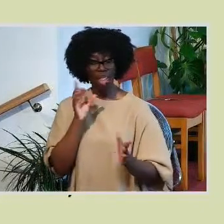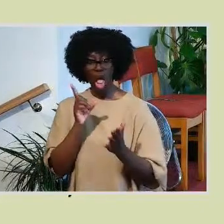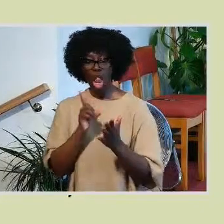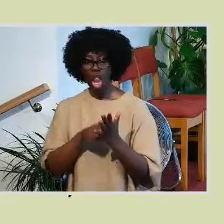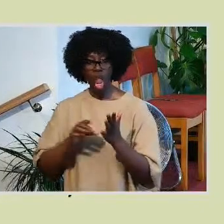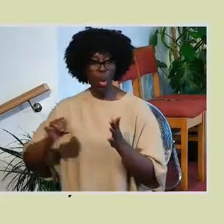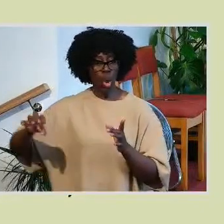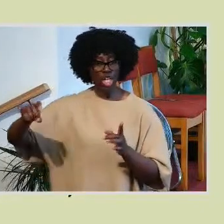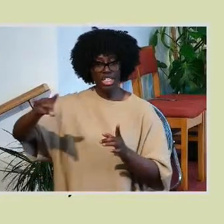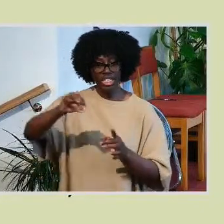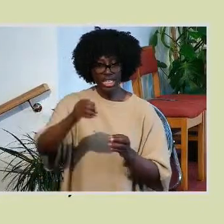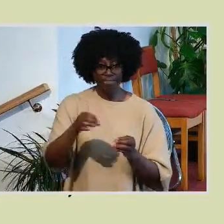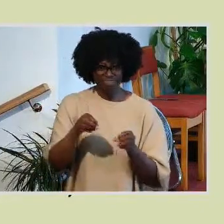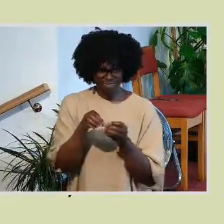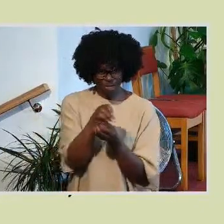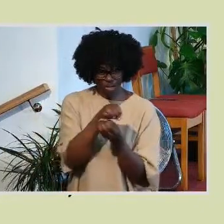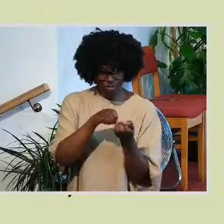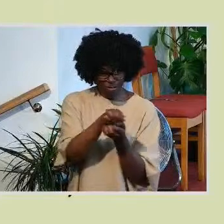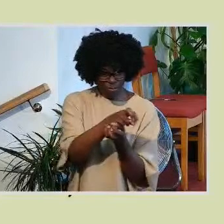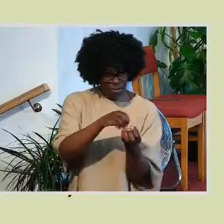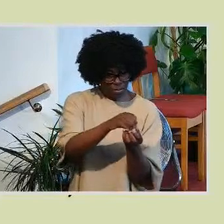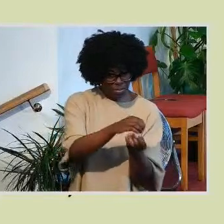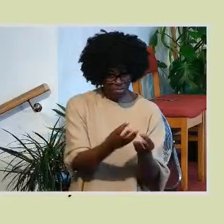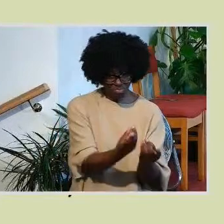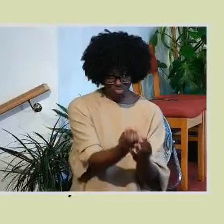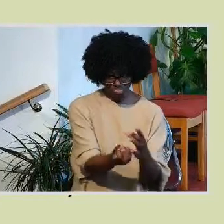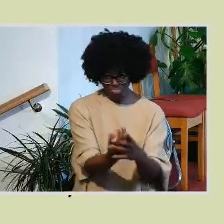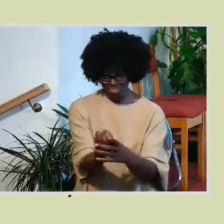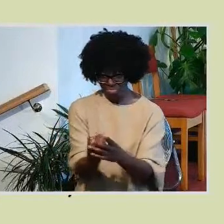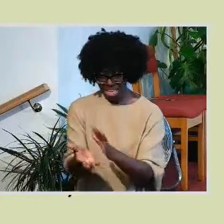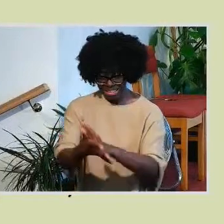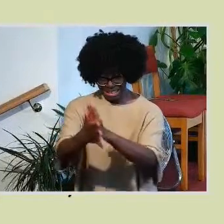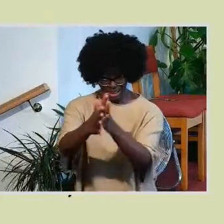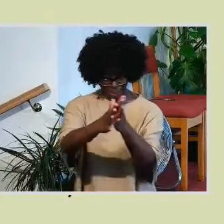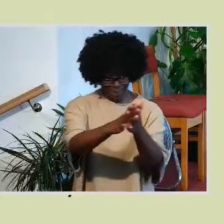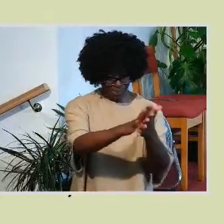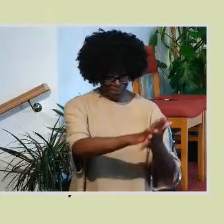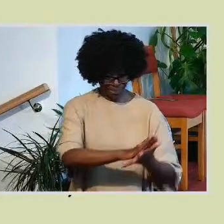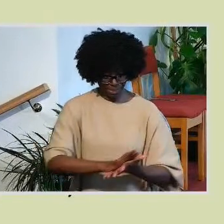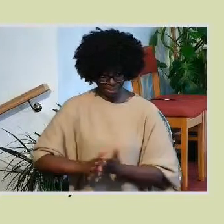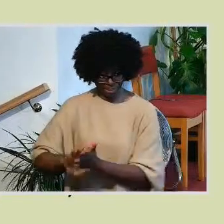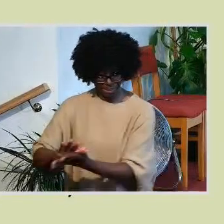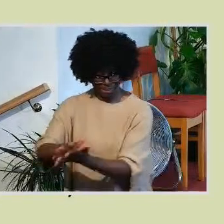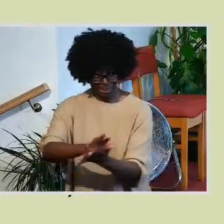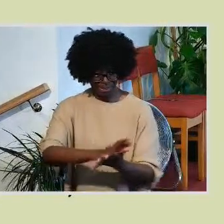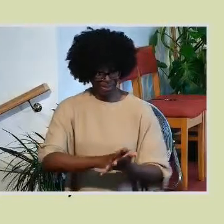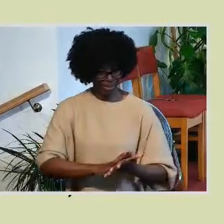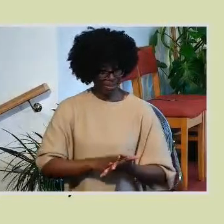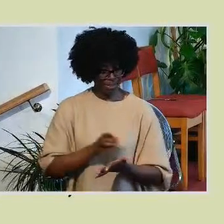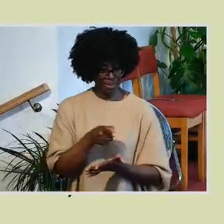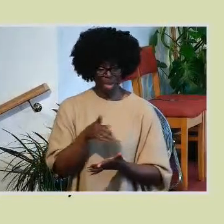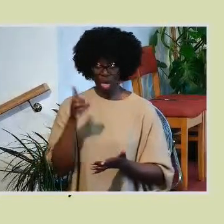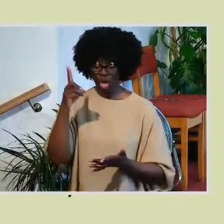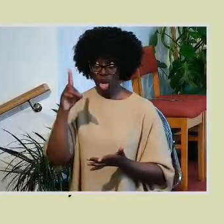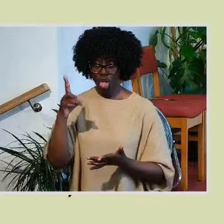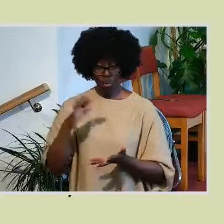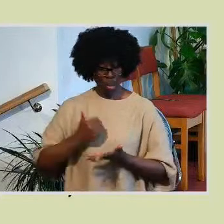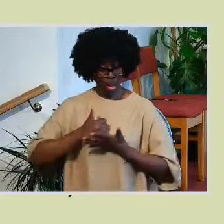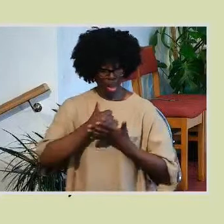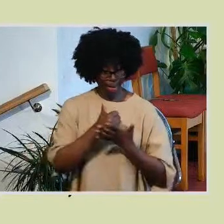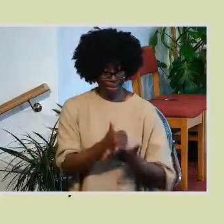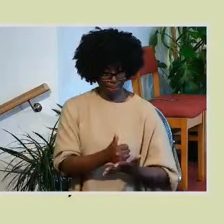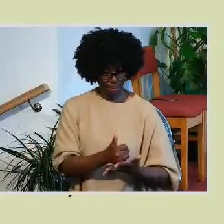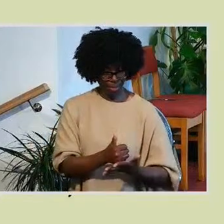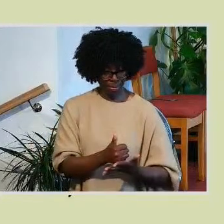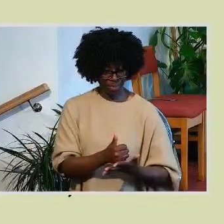the crawling locust, the consuming locust, the chewing locust, the great army which I sent among you." So we have got